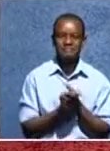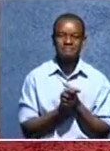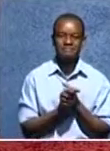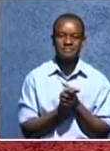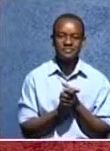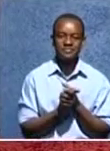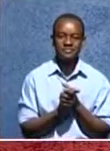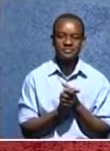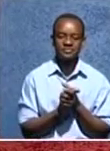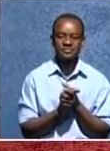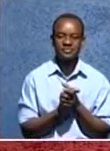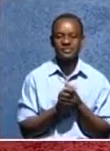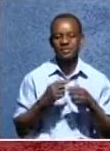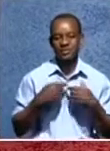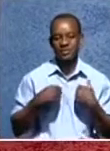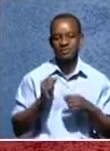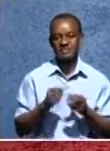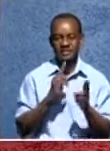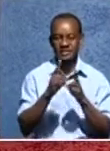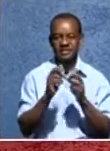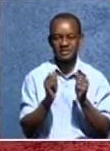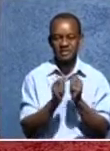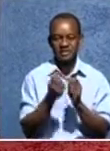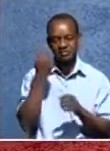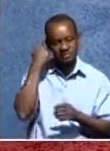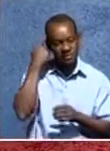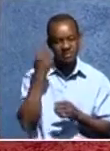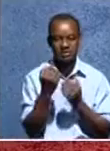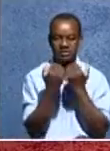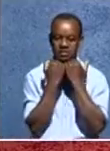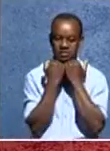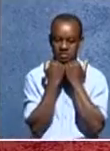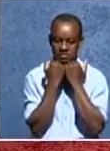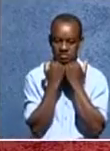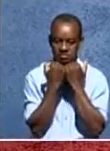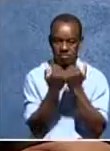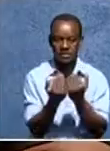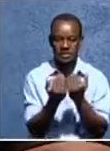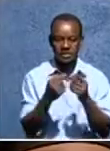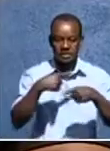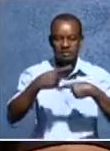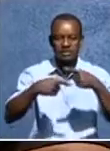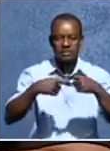needs to be an industry effort. And then again, it's important that we have this on a continuous basis. Yes.